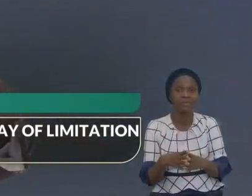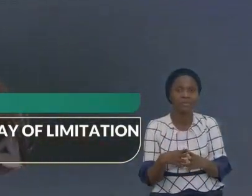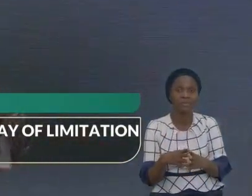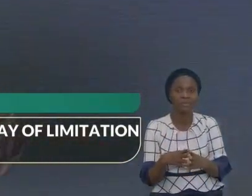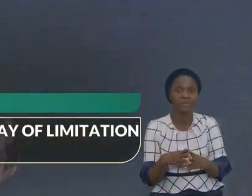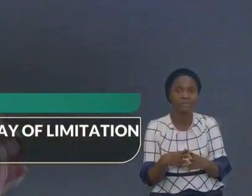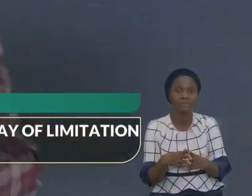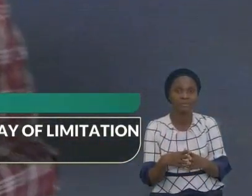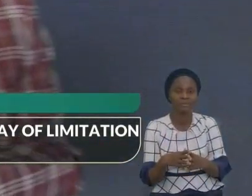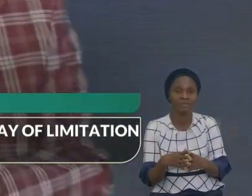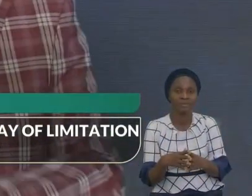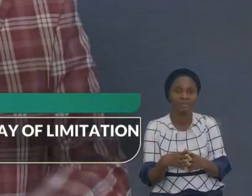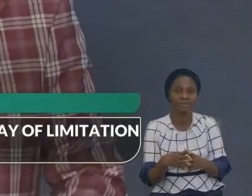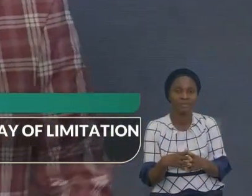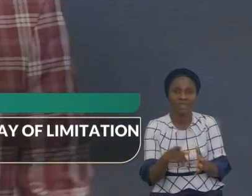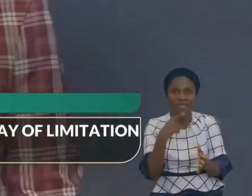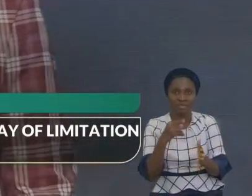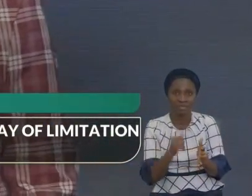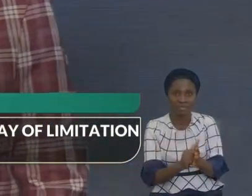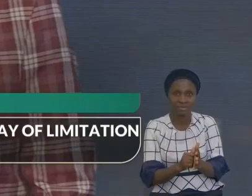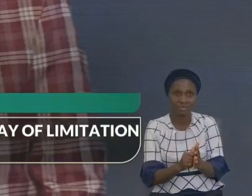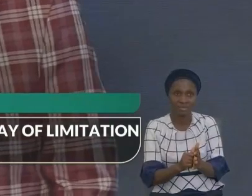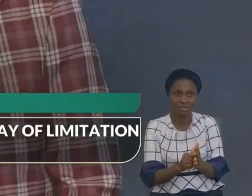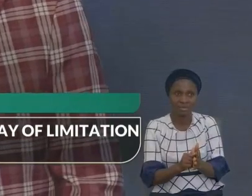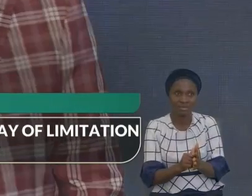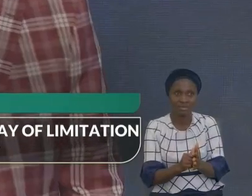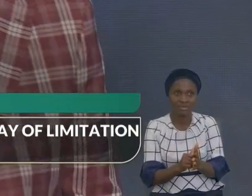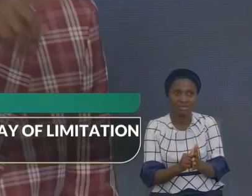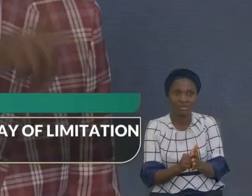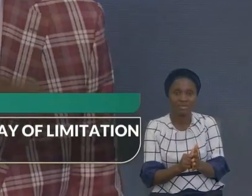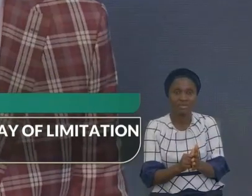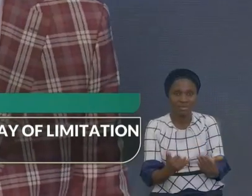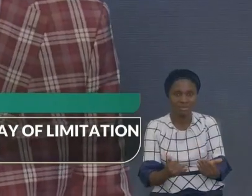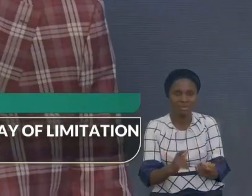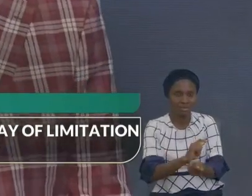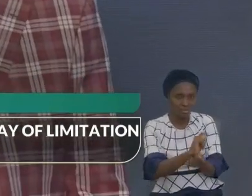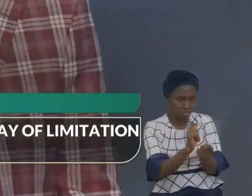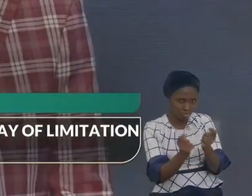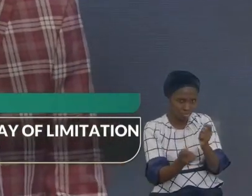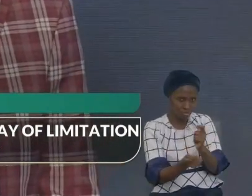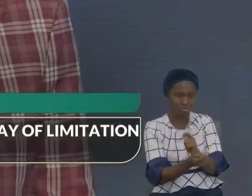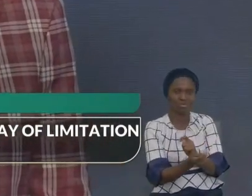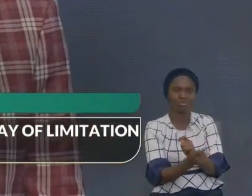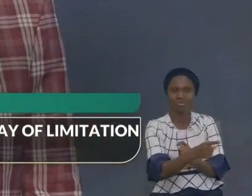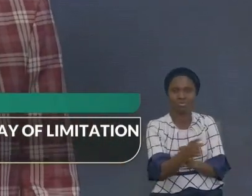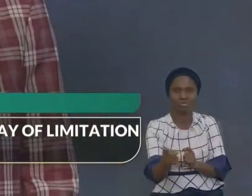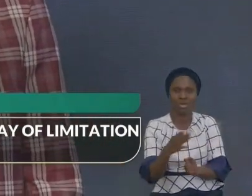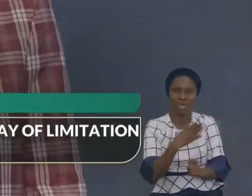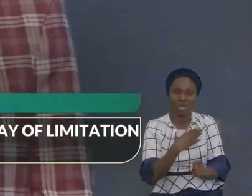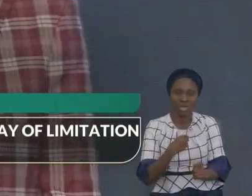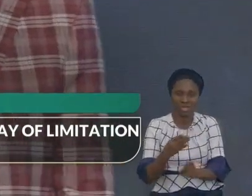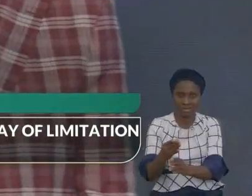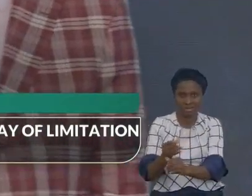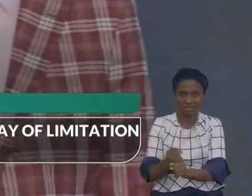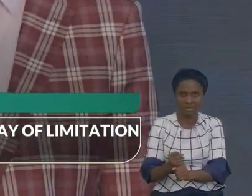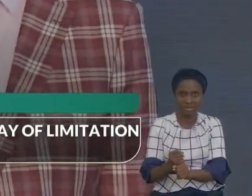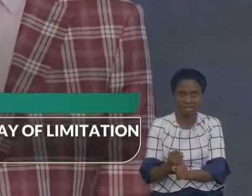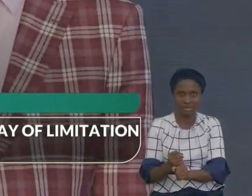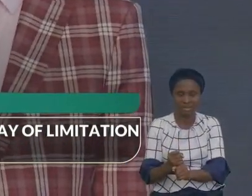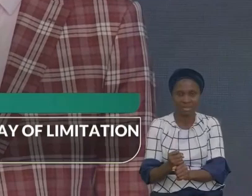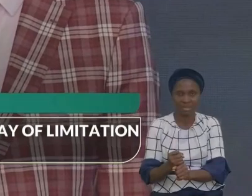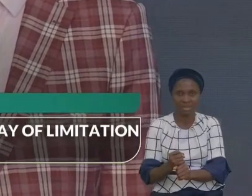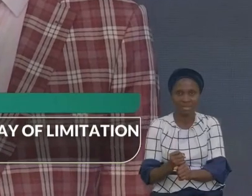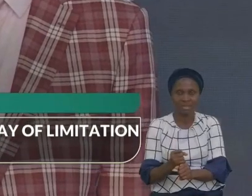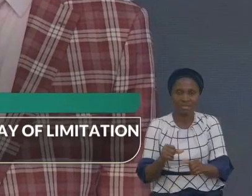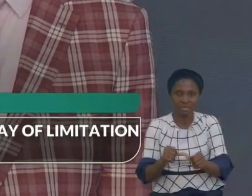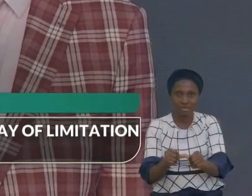turn you and take your journey and go to up to the mount.